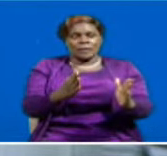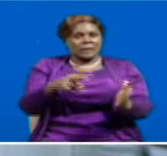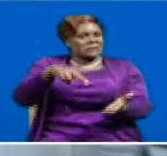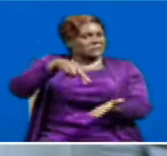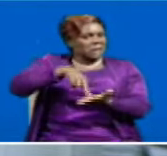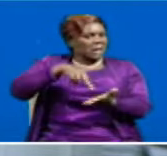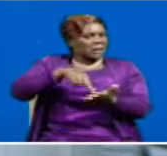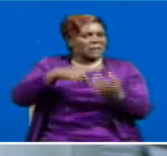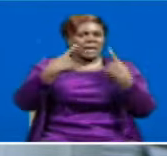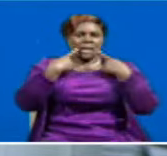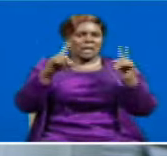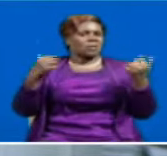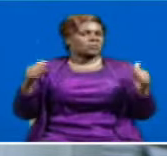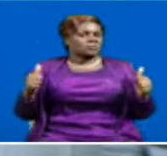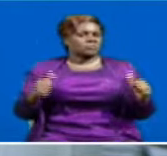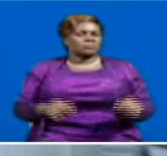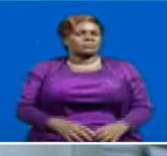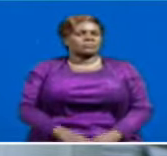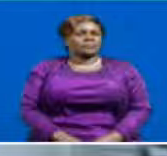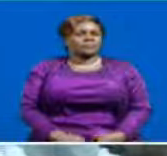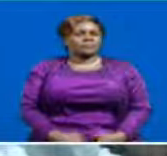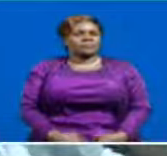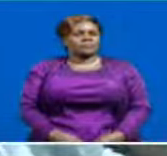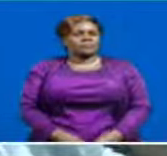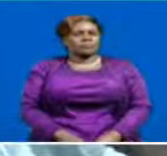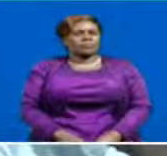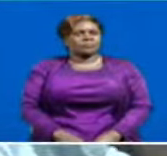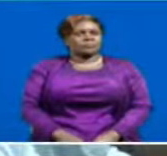about his presidential ambition.